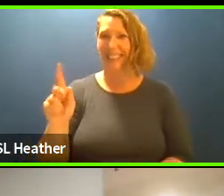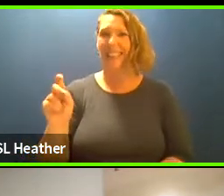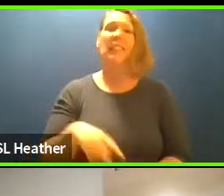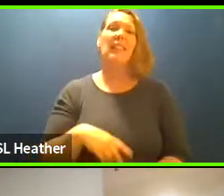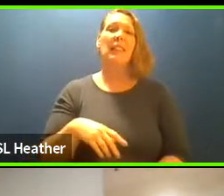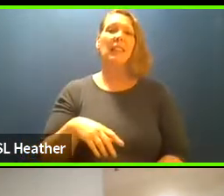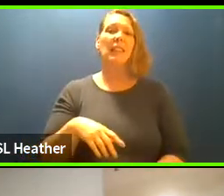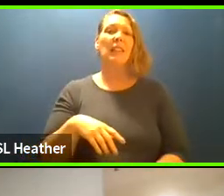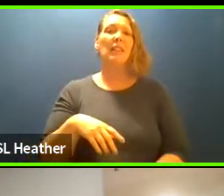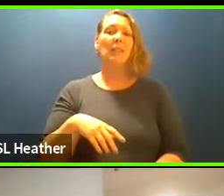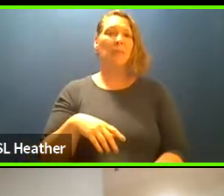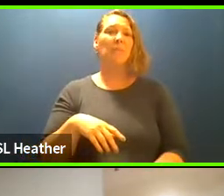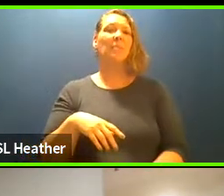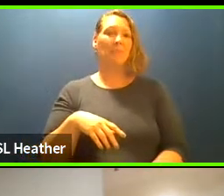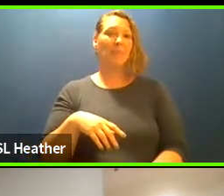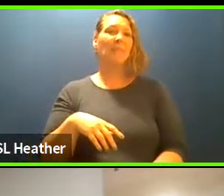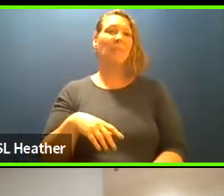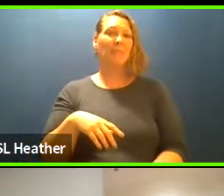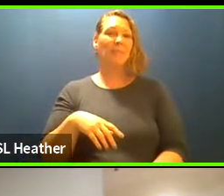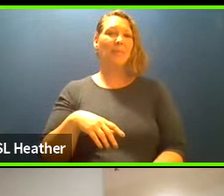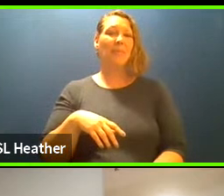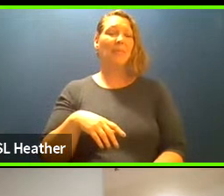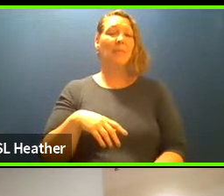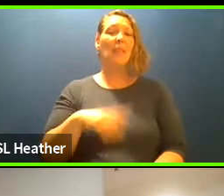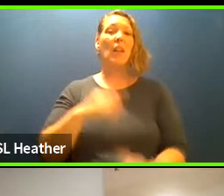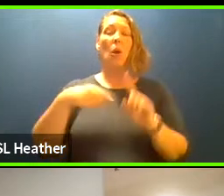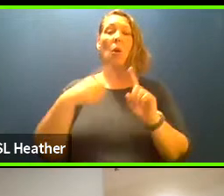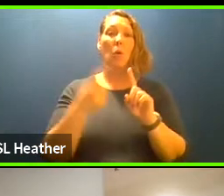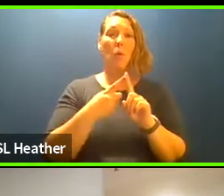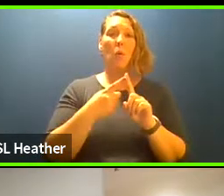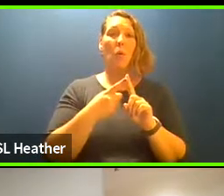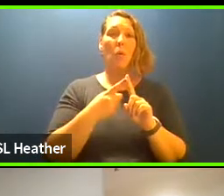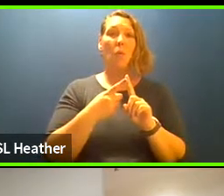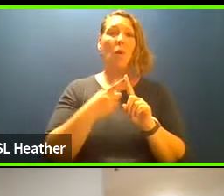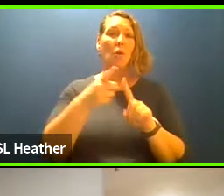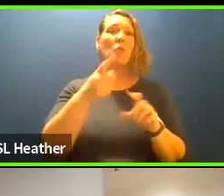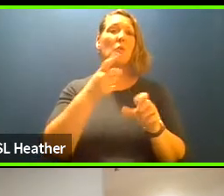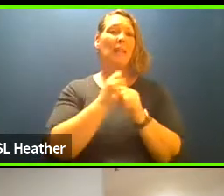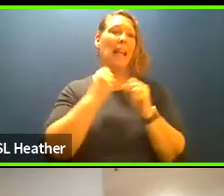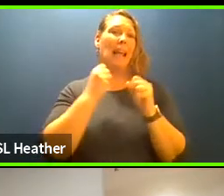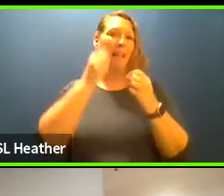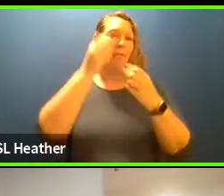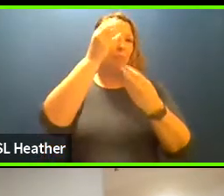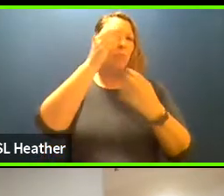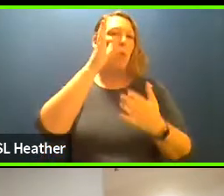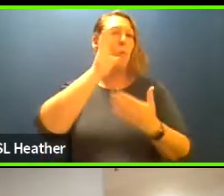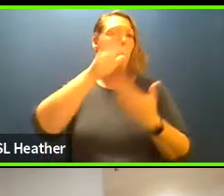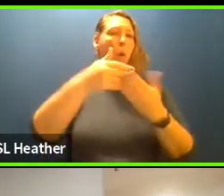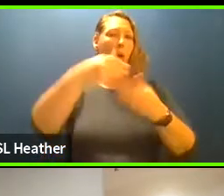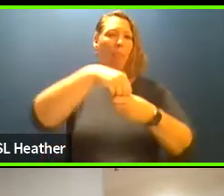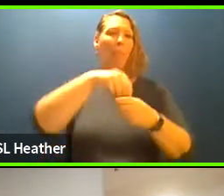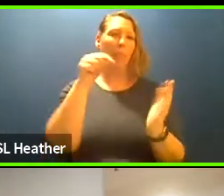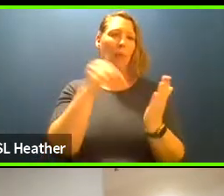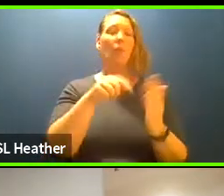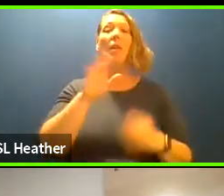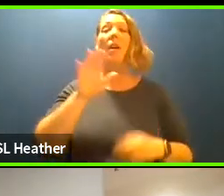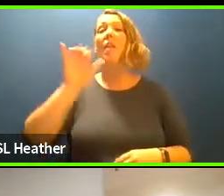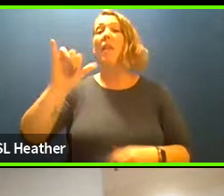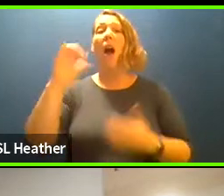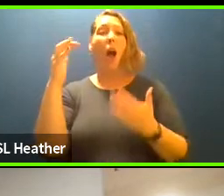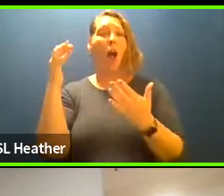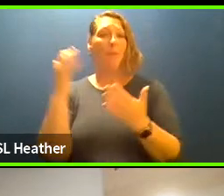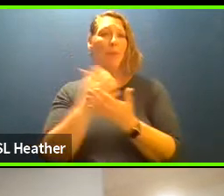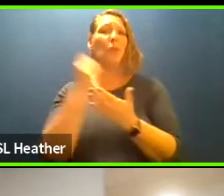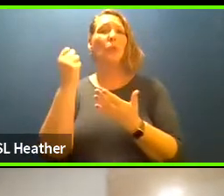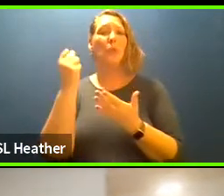So we have some opportunities. When you get the posting, it's all in there. Okay. And some opportunities, because